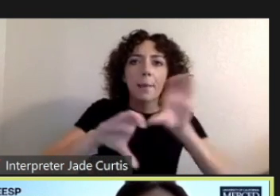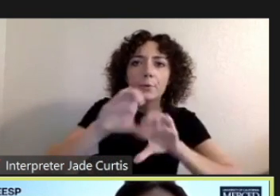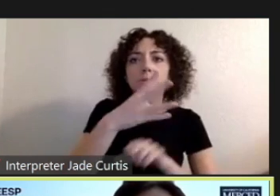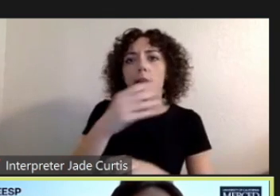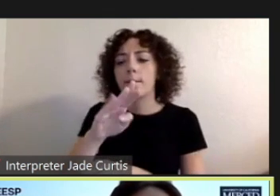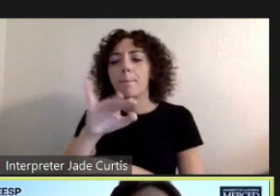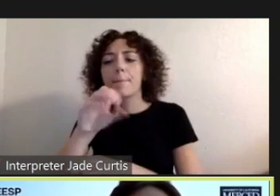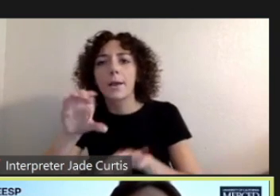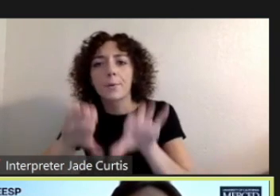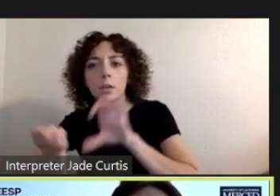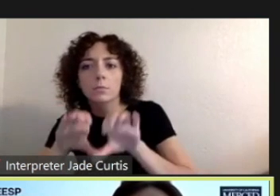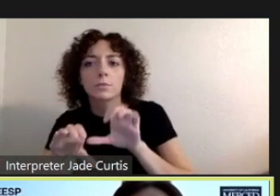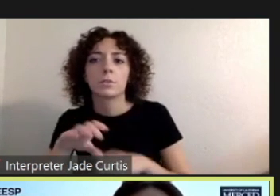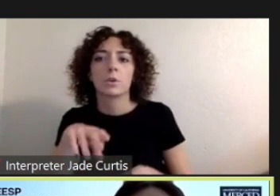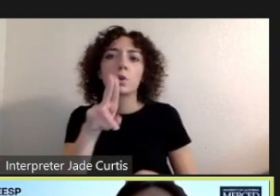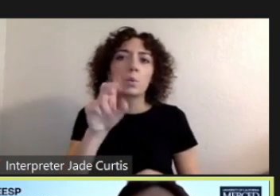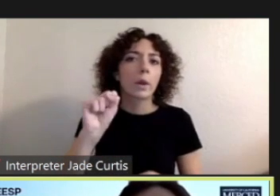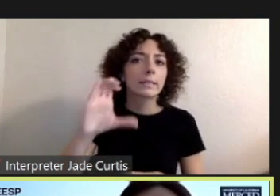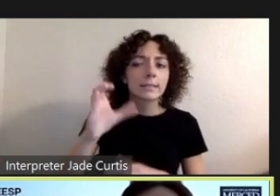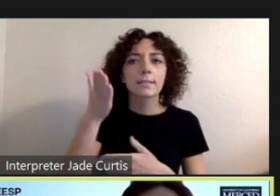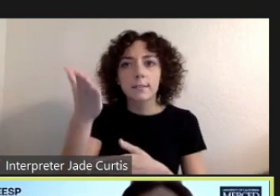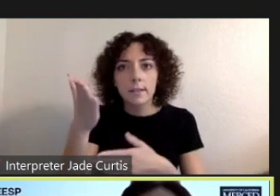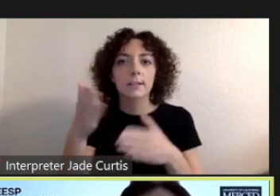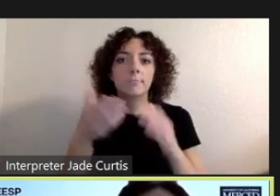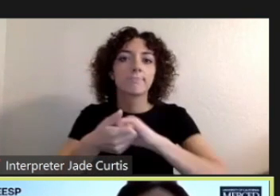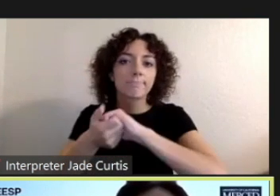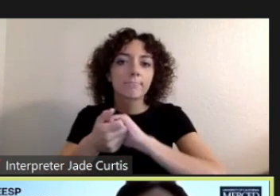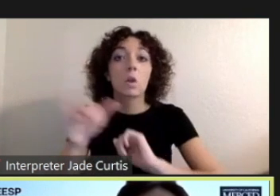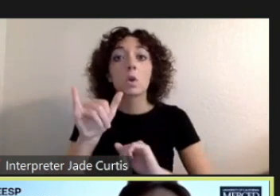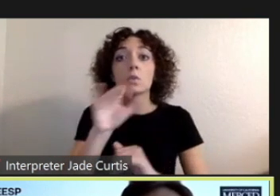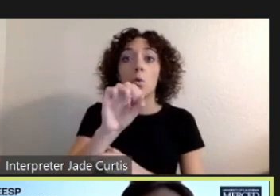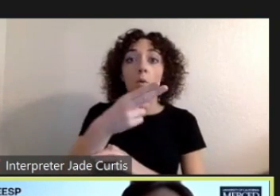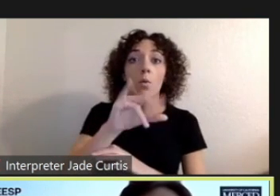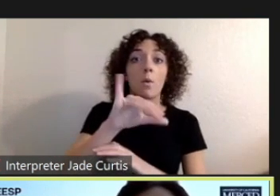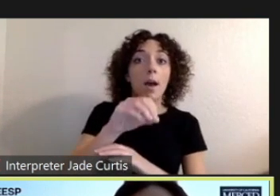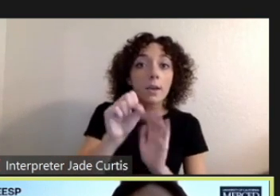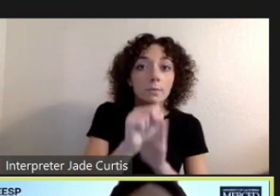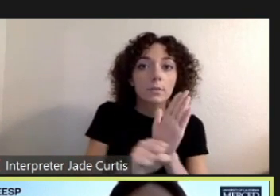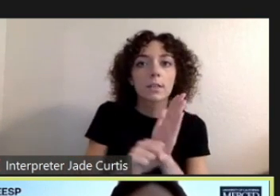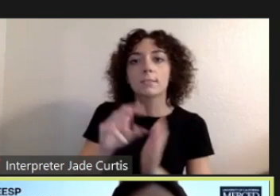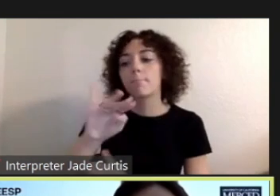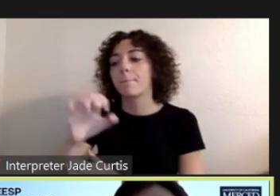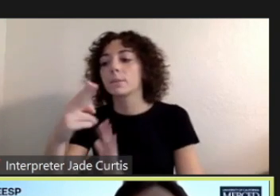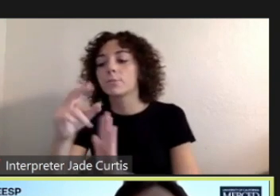USC and with collaboration with Ohio State and Michigan State University. Next slide,